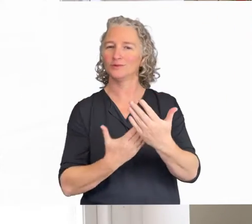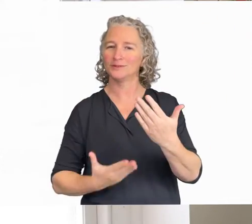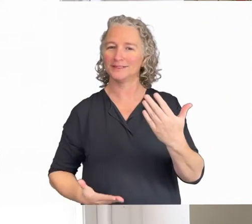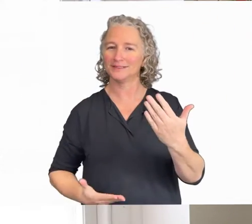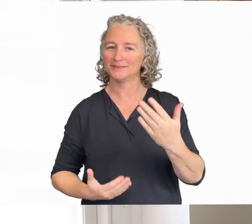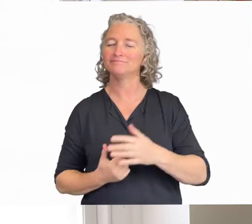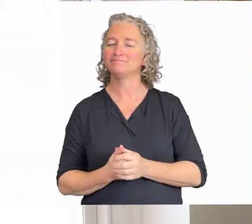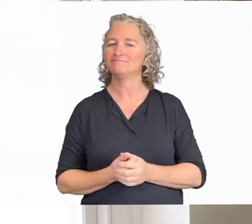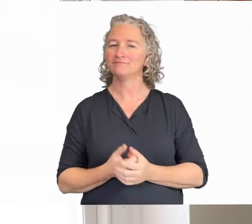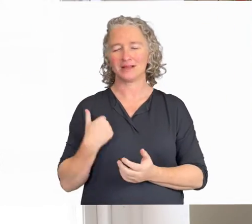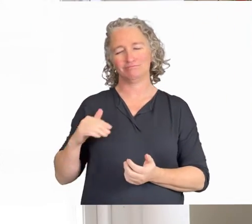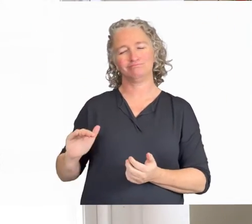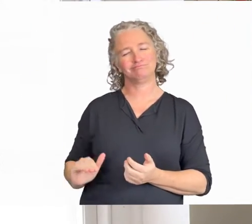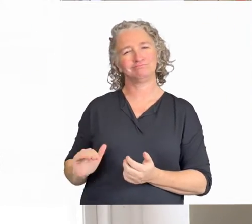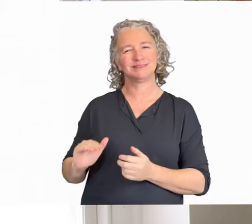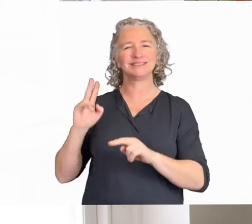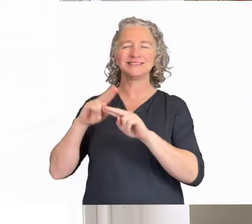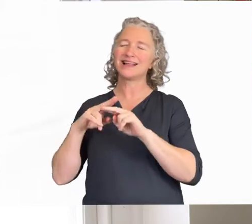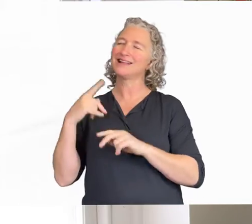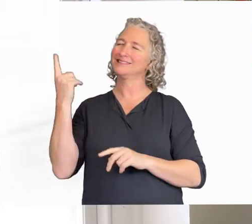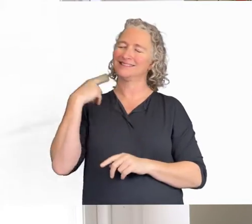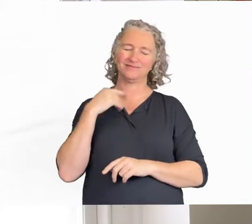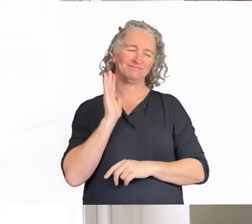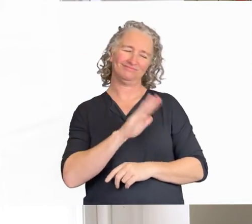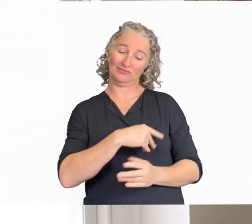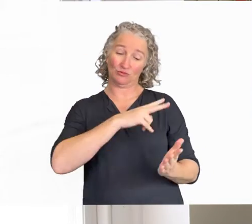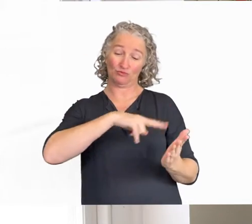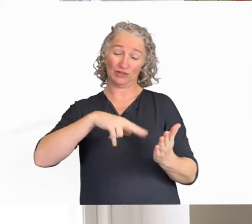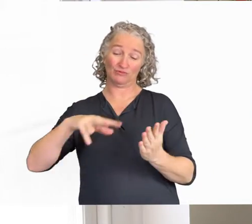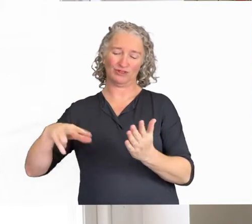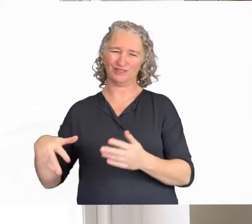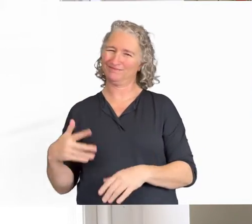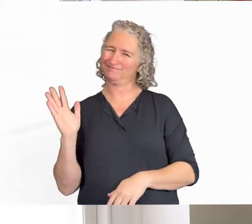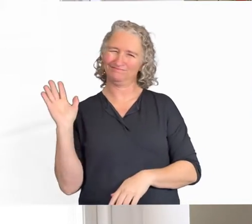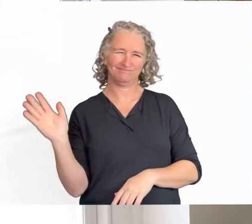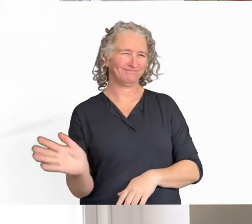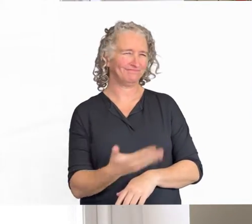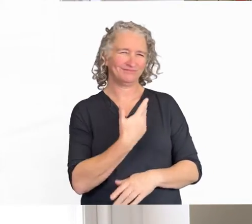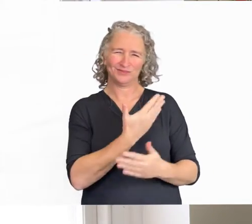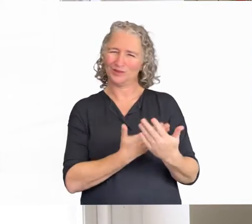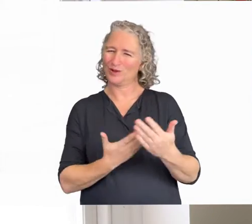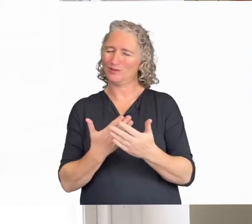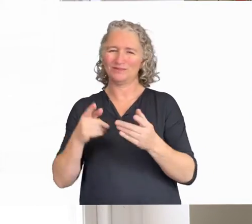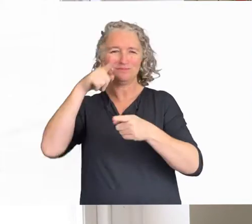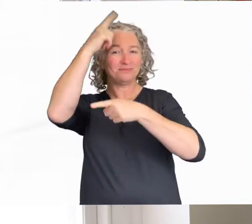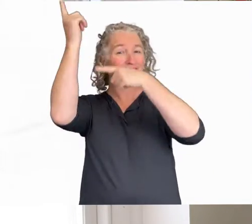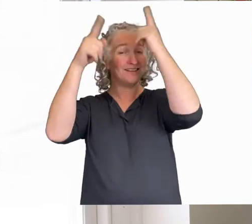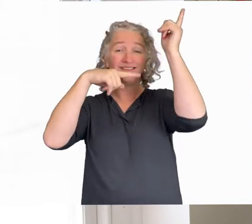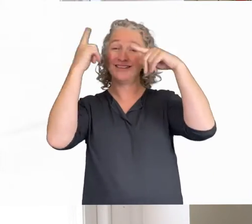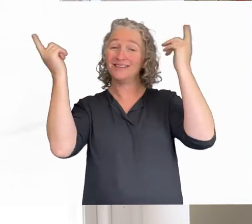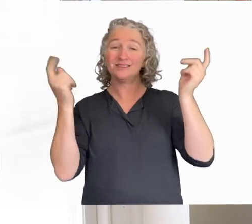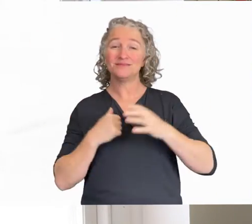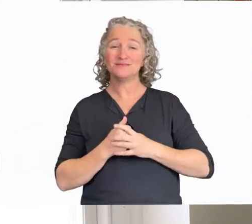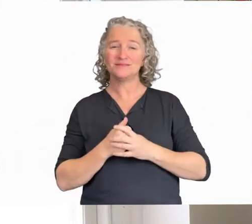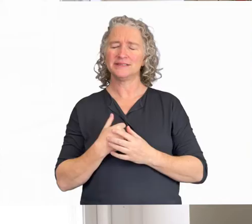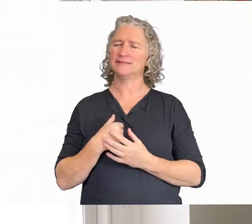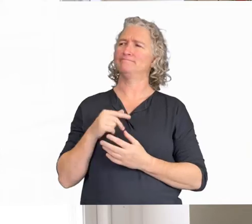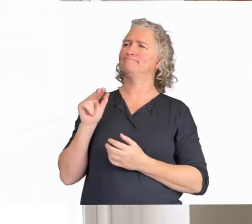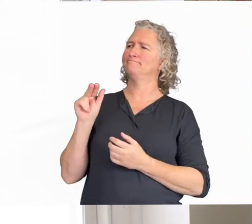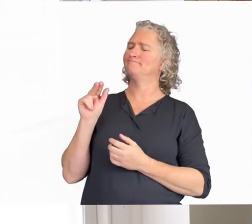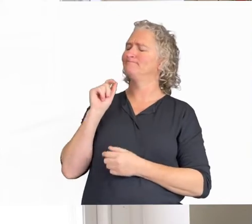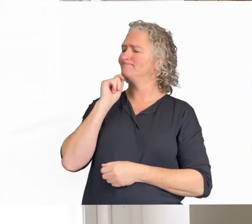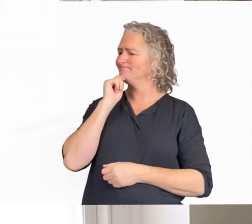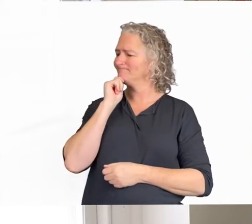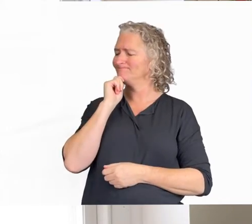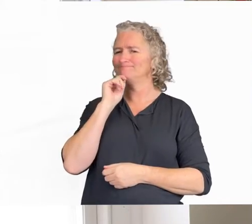my dad would always say, what's the point of reading a story? They're just made up. I never said